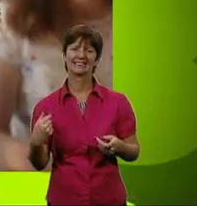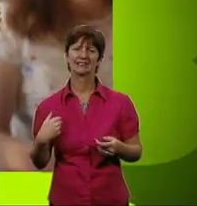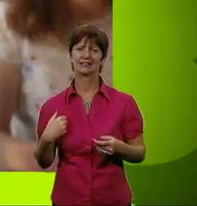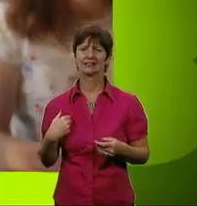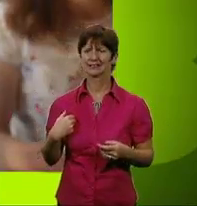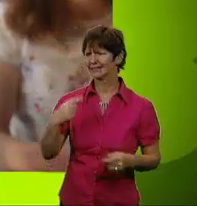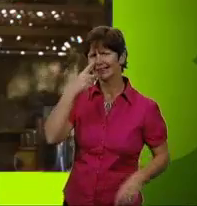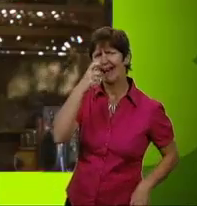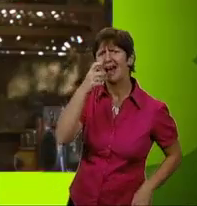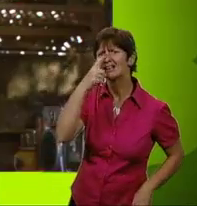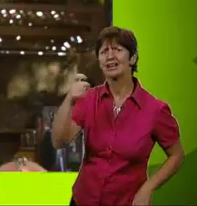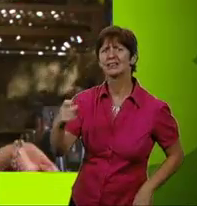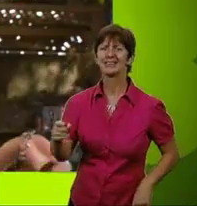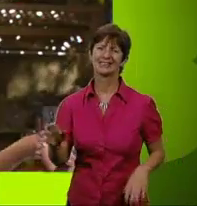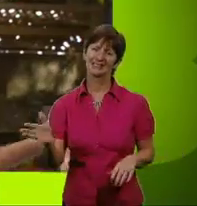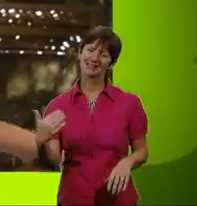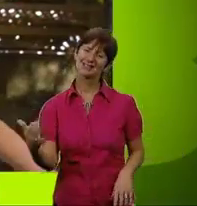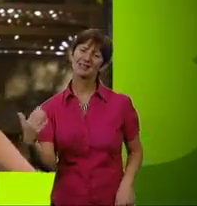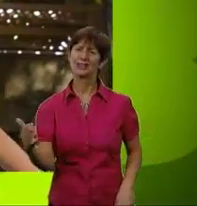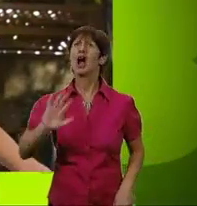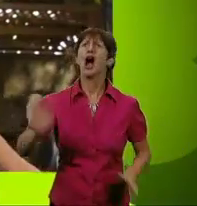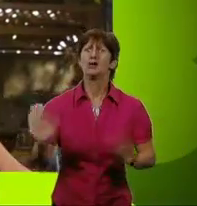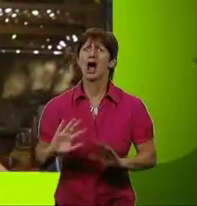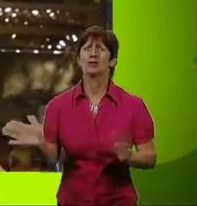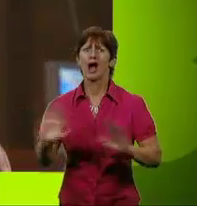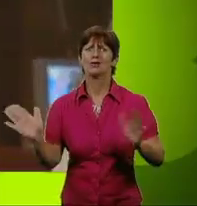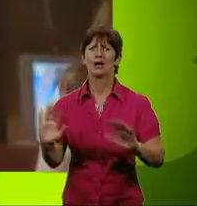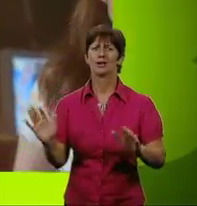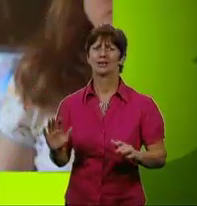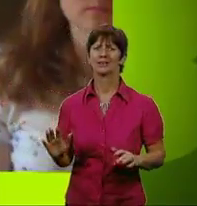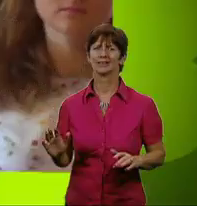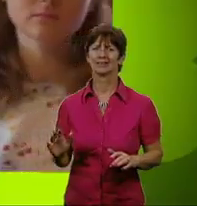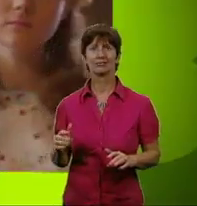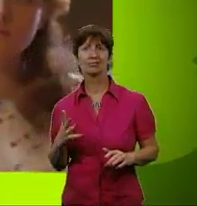Say no, Robbo, no. Go on, keep me company.